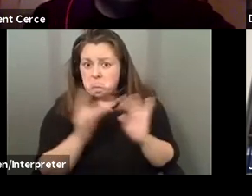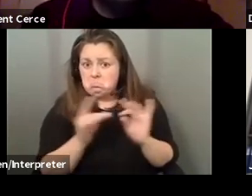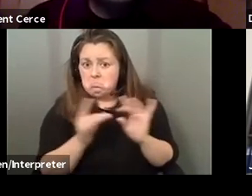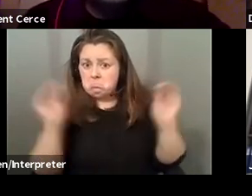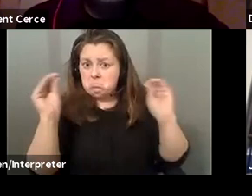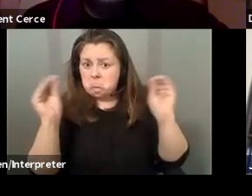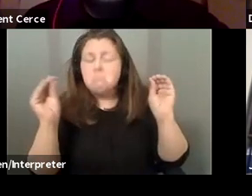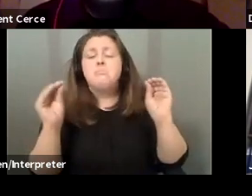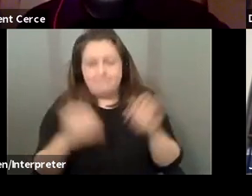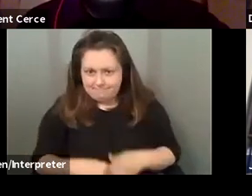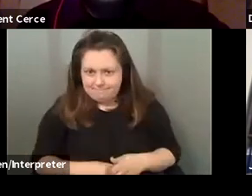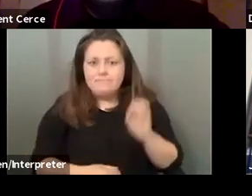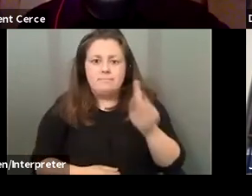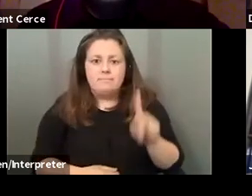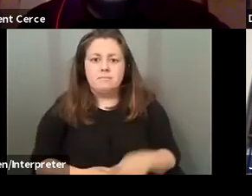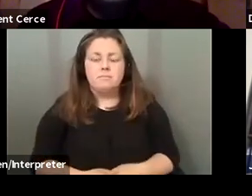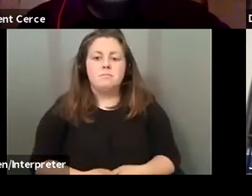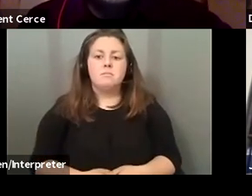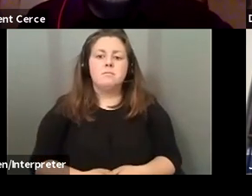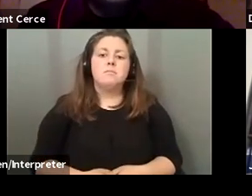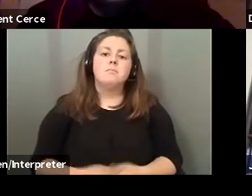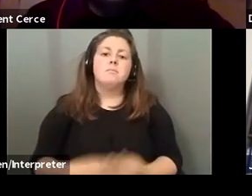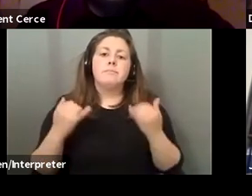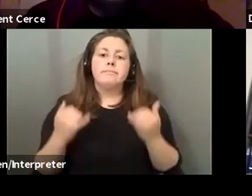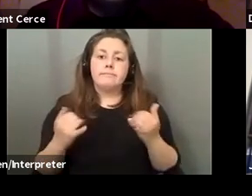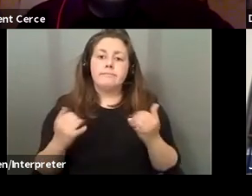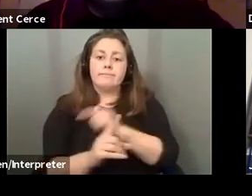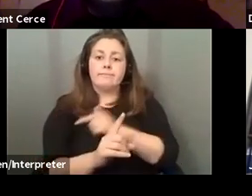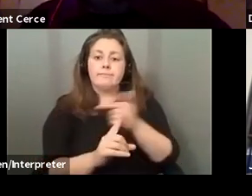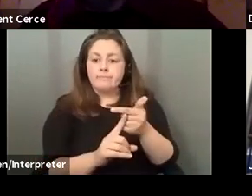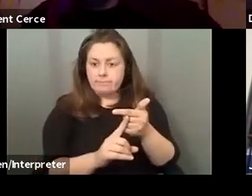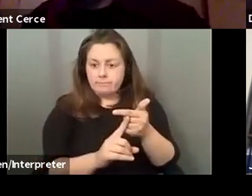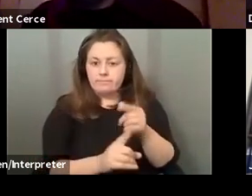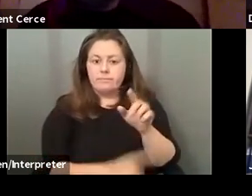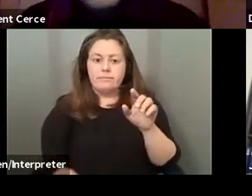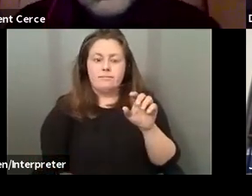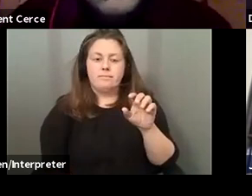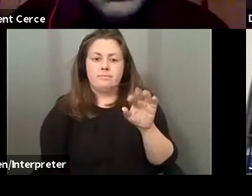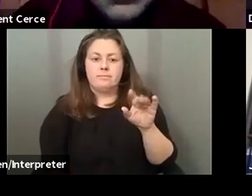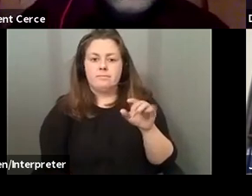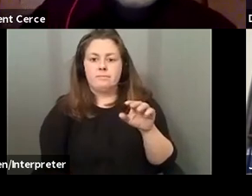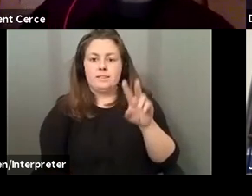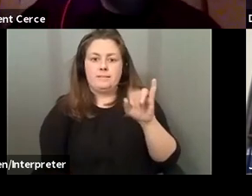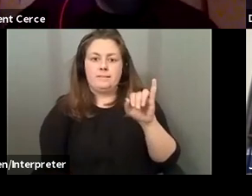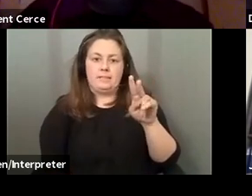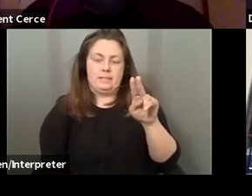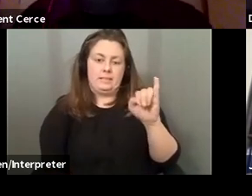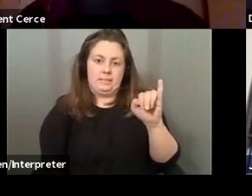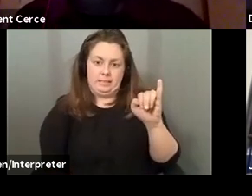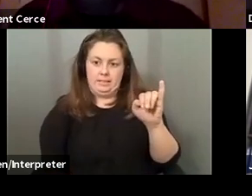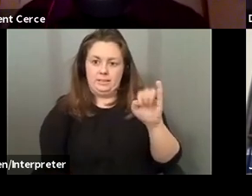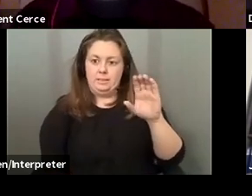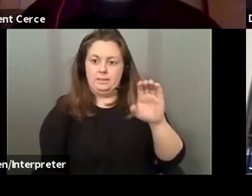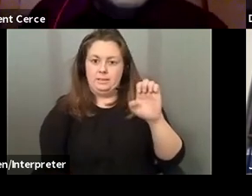No? Okay. Seeing none, we're going to turn it over to Mr. Searcy for the DESE Educational Stability Program Review Final